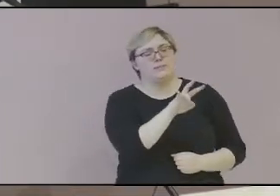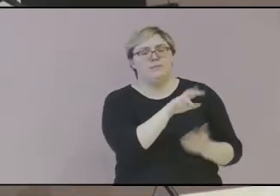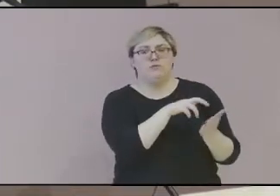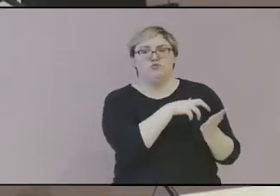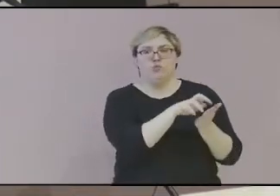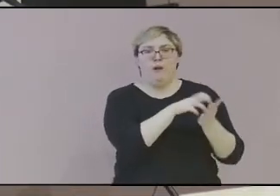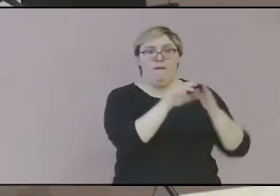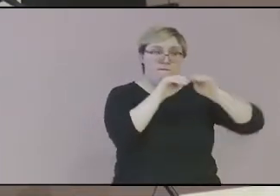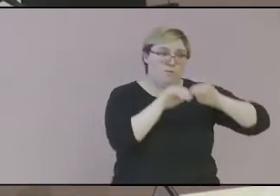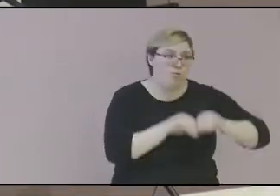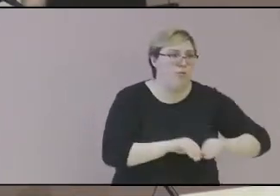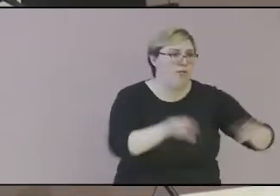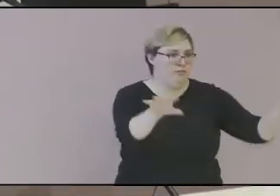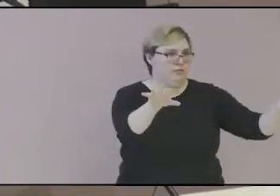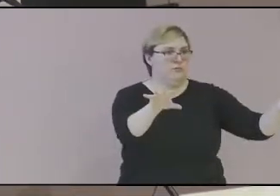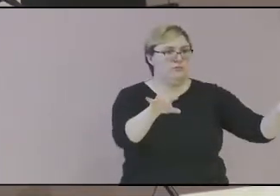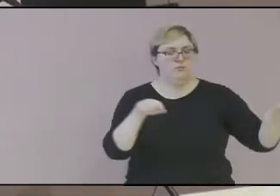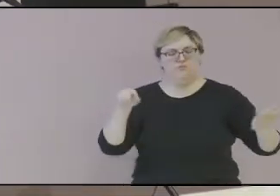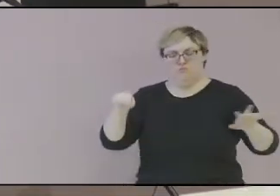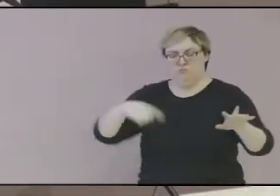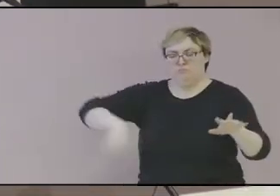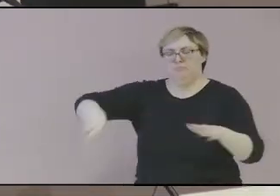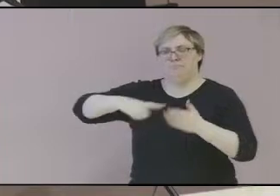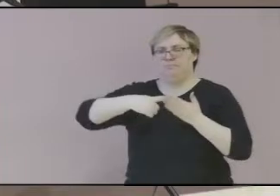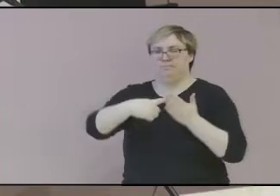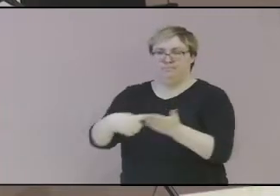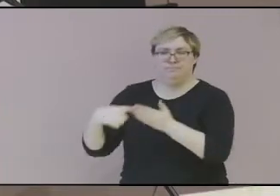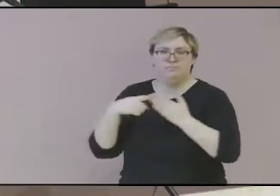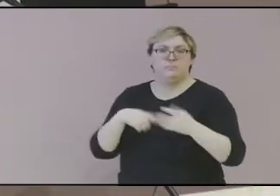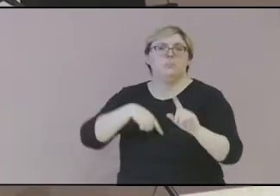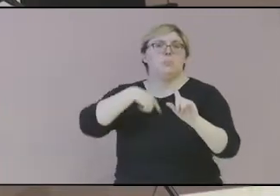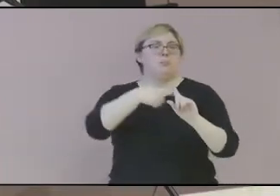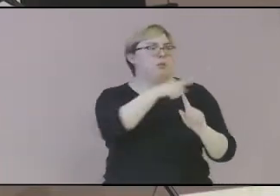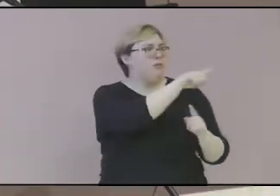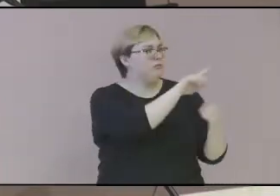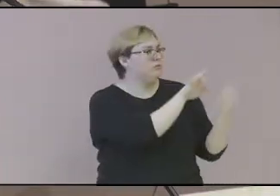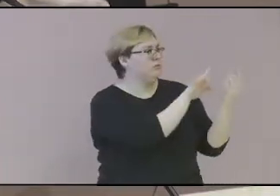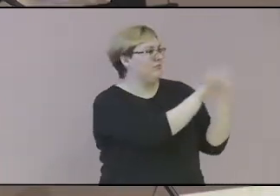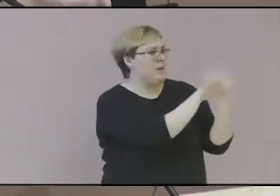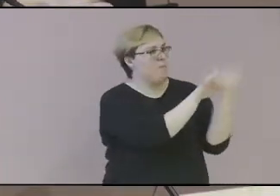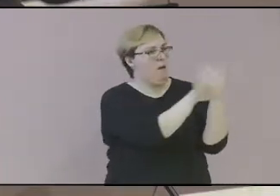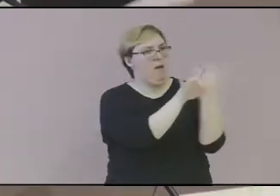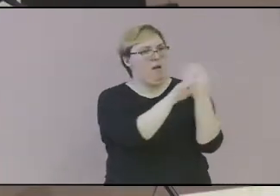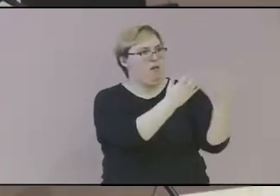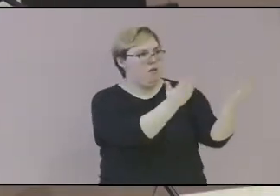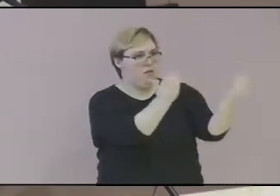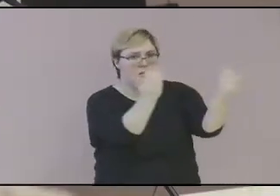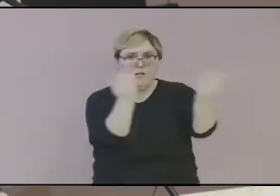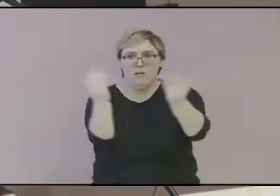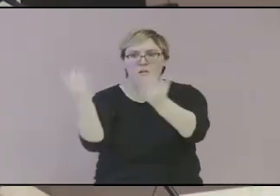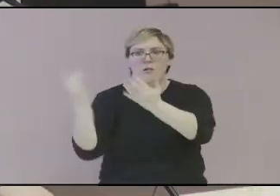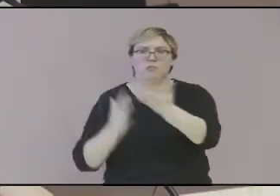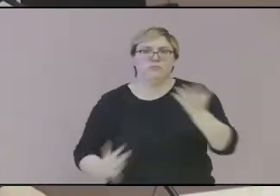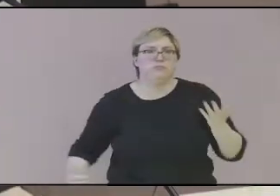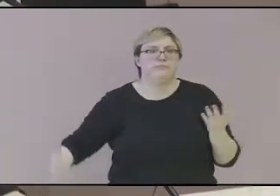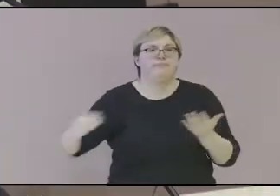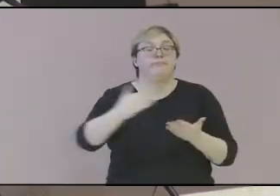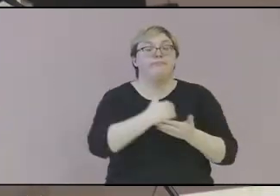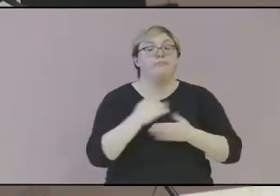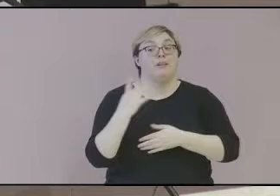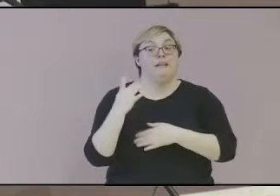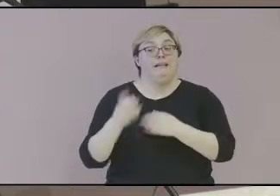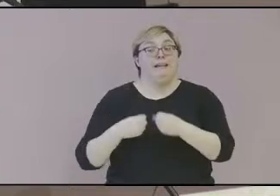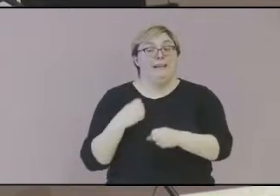internal debate amongst them and public engagement. And 8 years later, they released